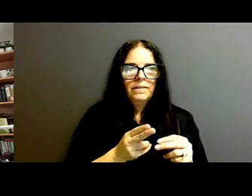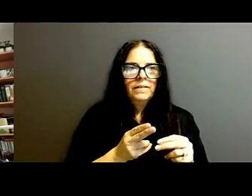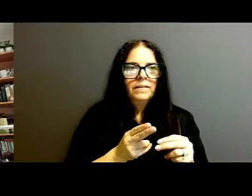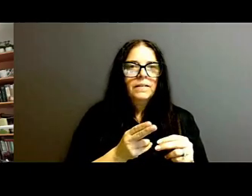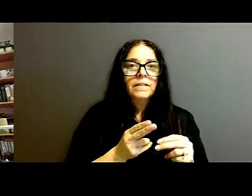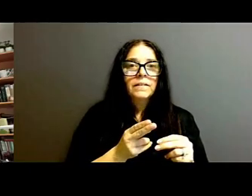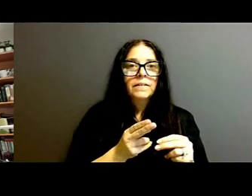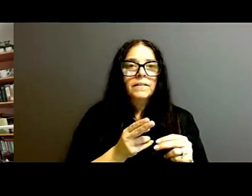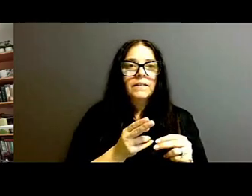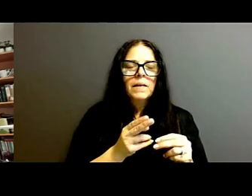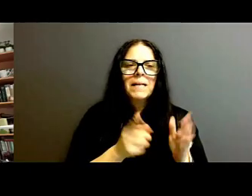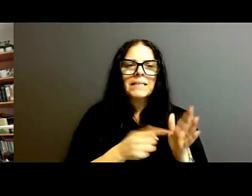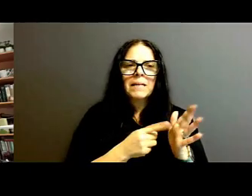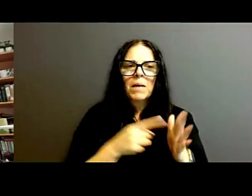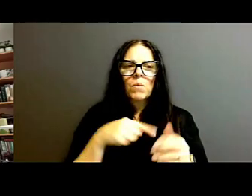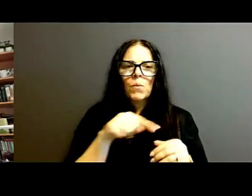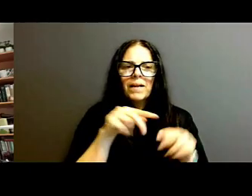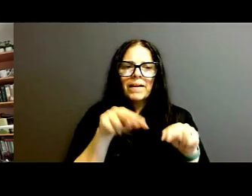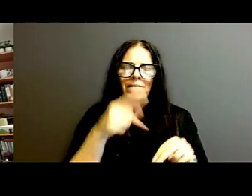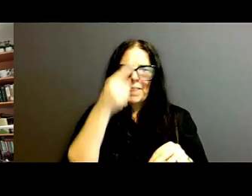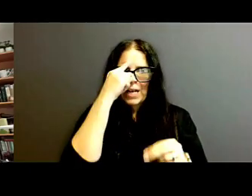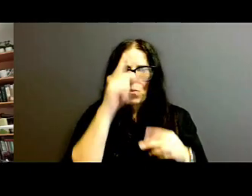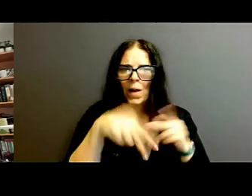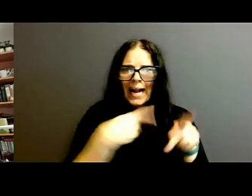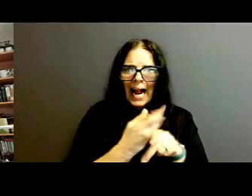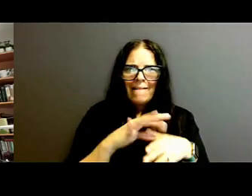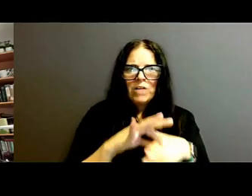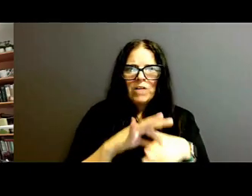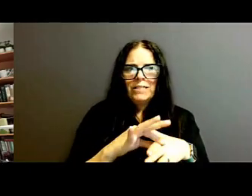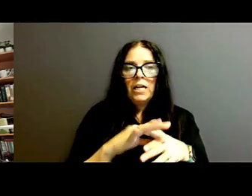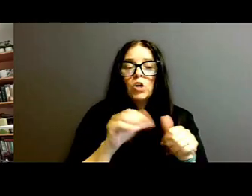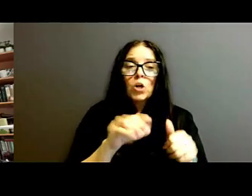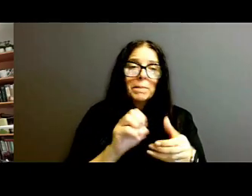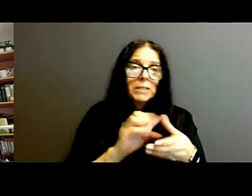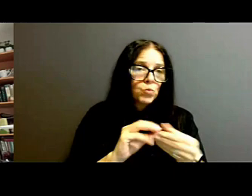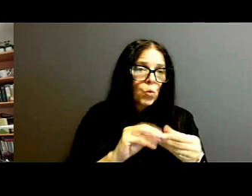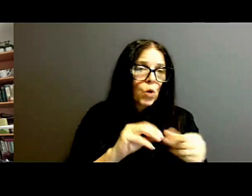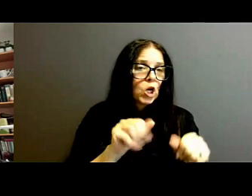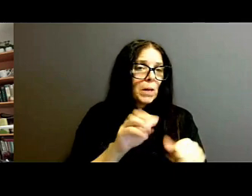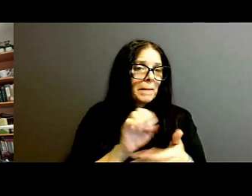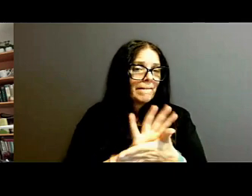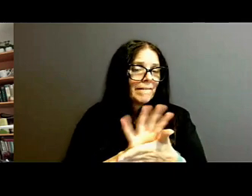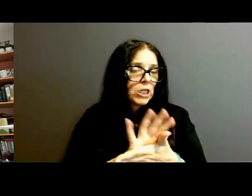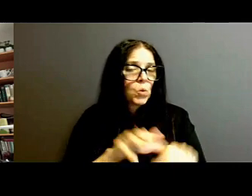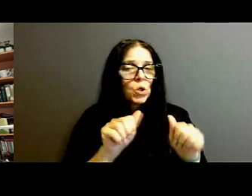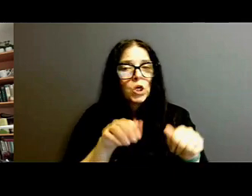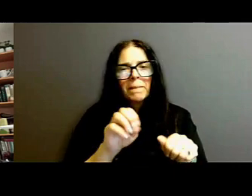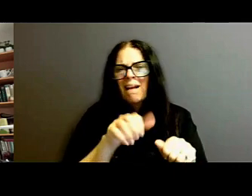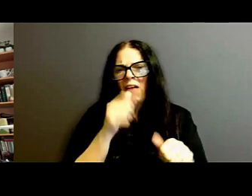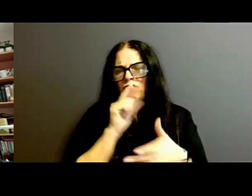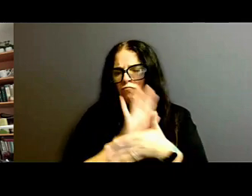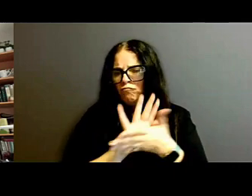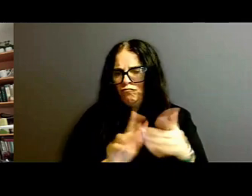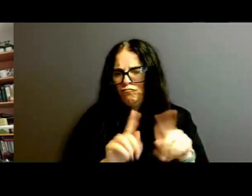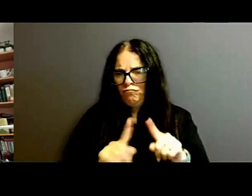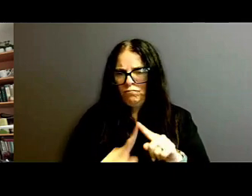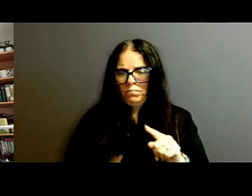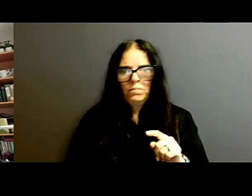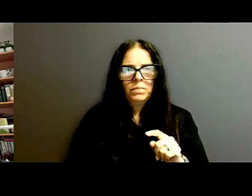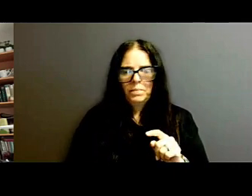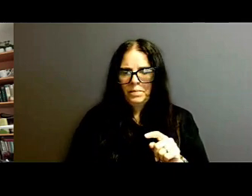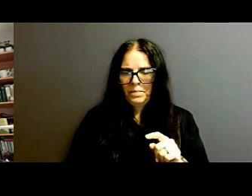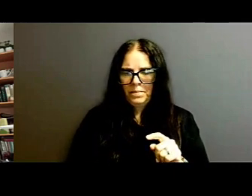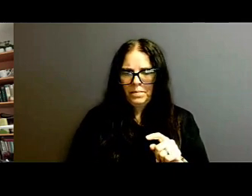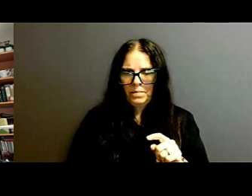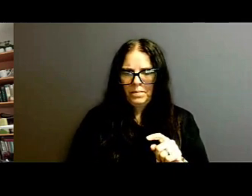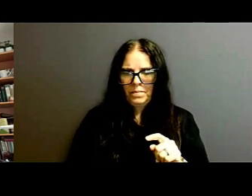kind of content we put on social media, right? So it could be stories, it could be videos, it could be other things you're doing. So those are some of